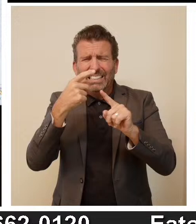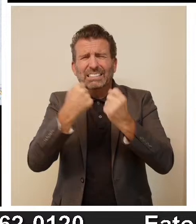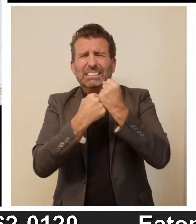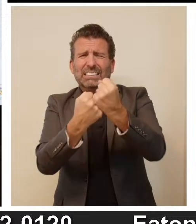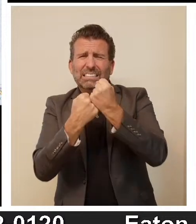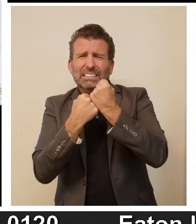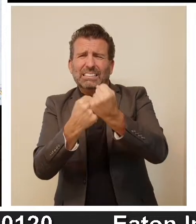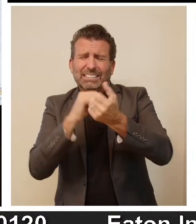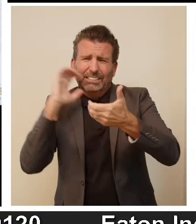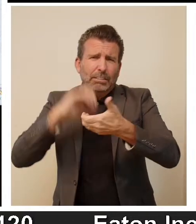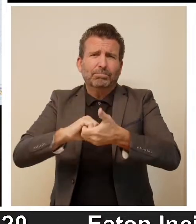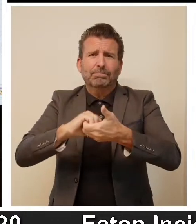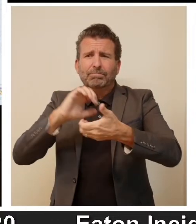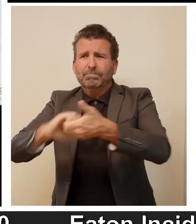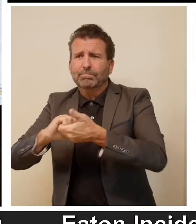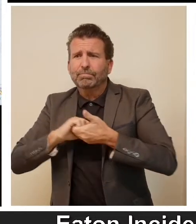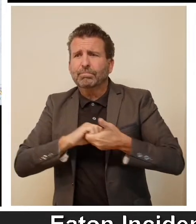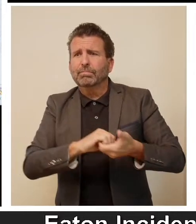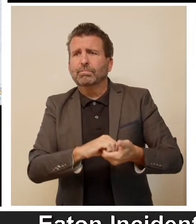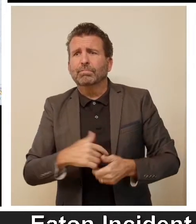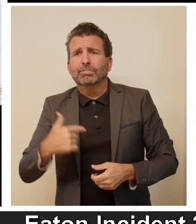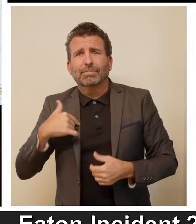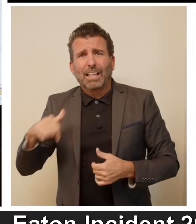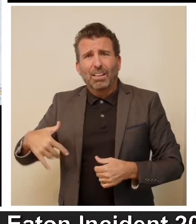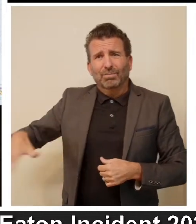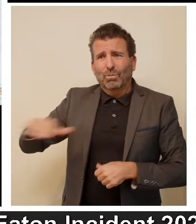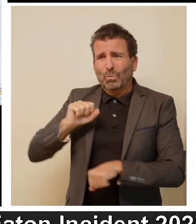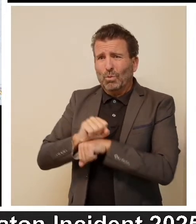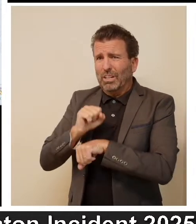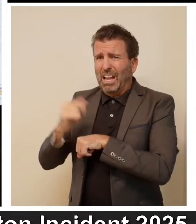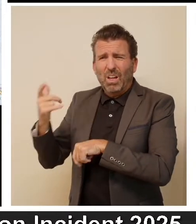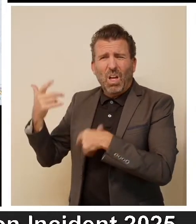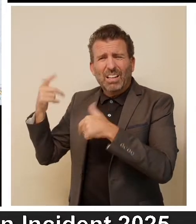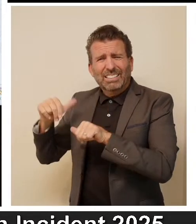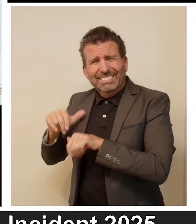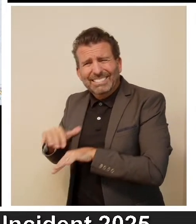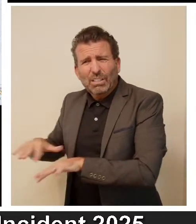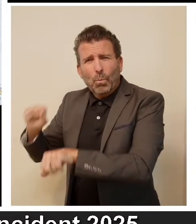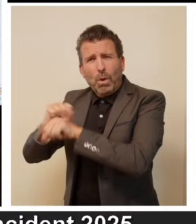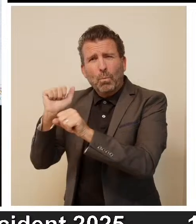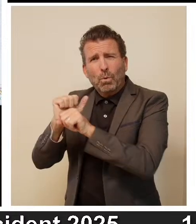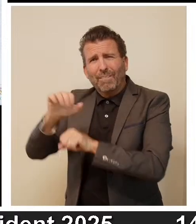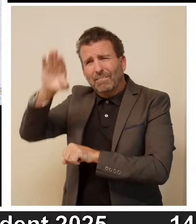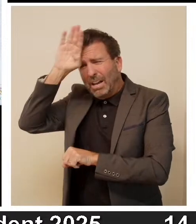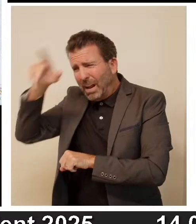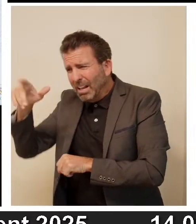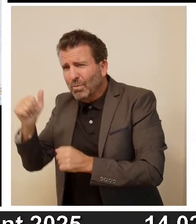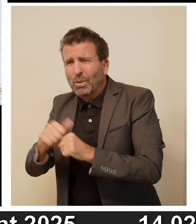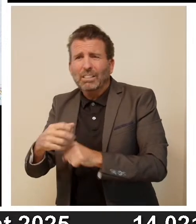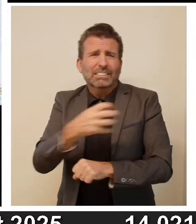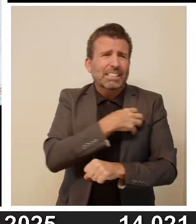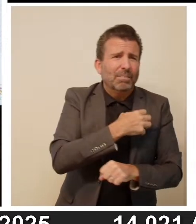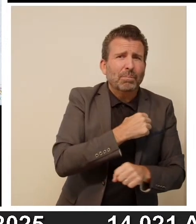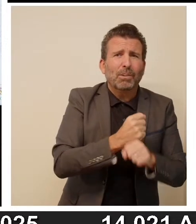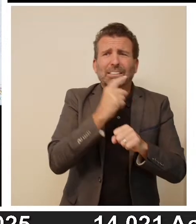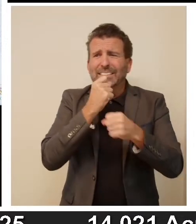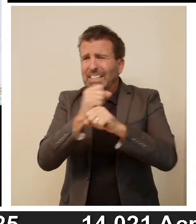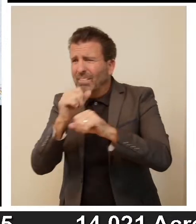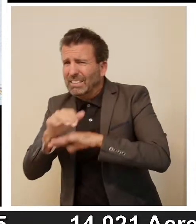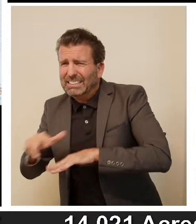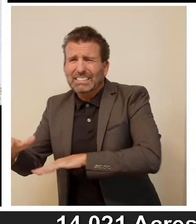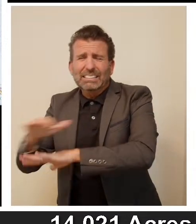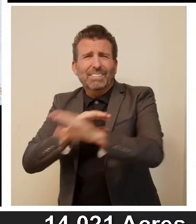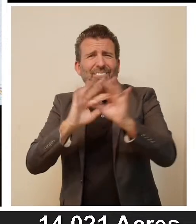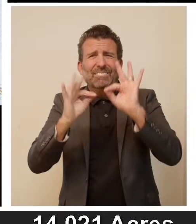crews continue to work closely with fire, emergency operations, and other public safety staff. Together, we have